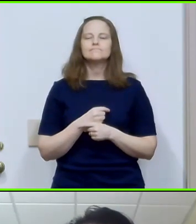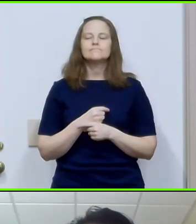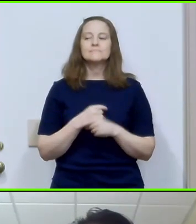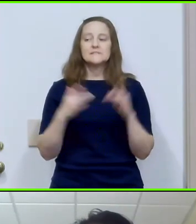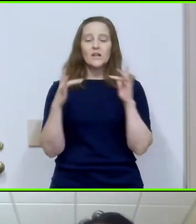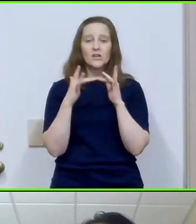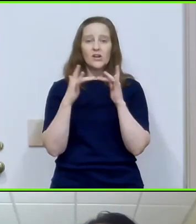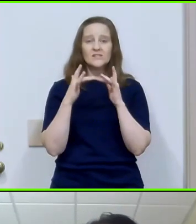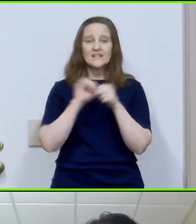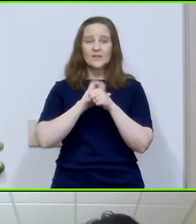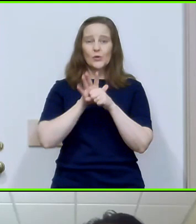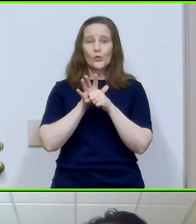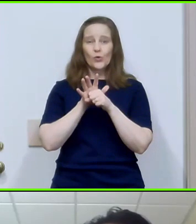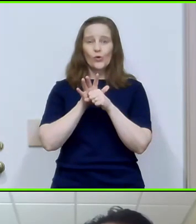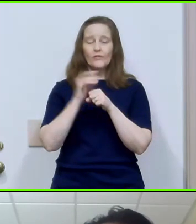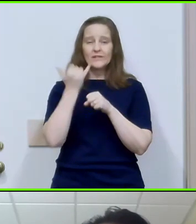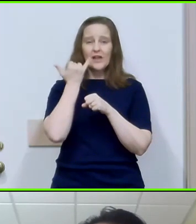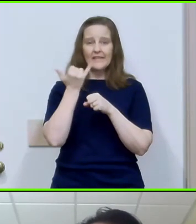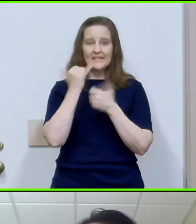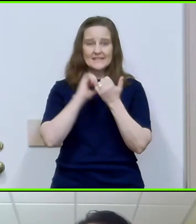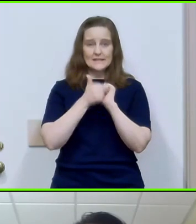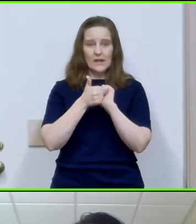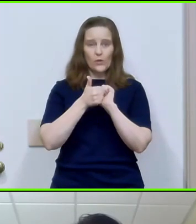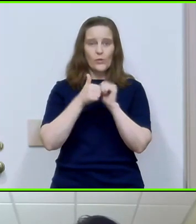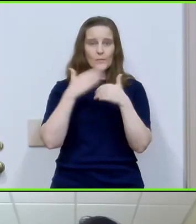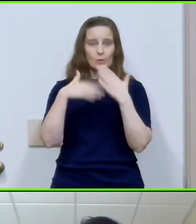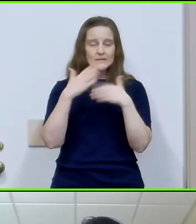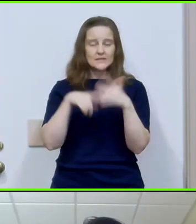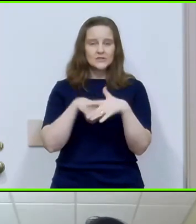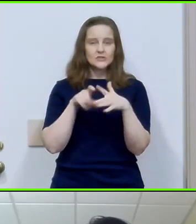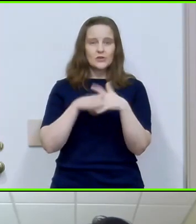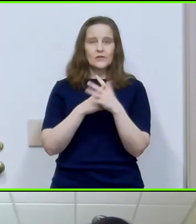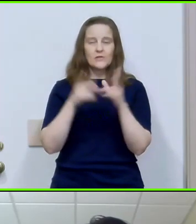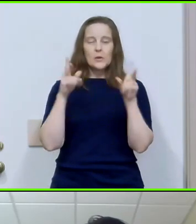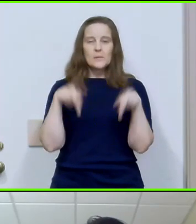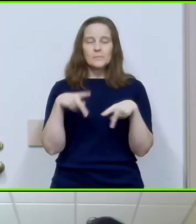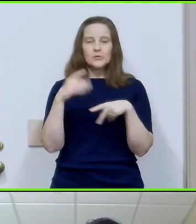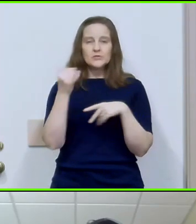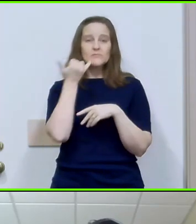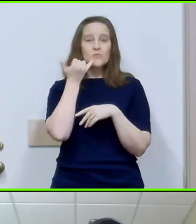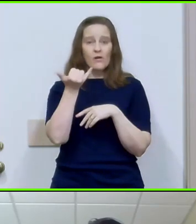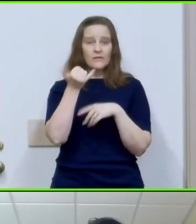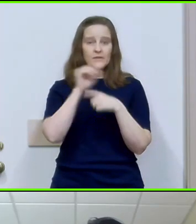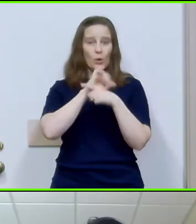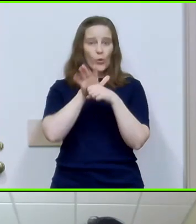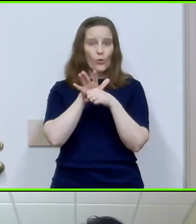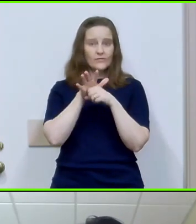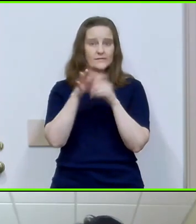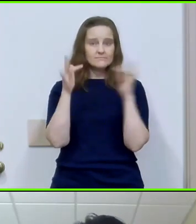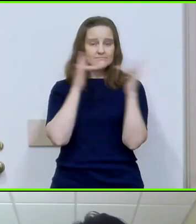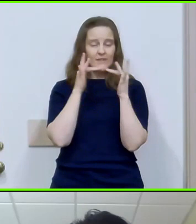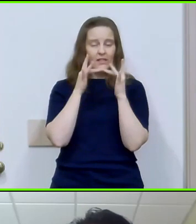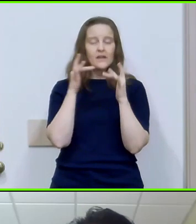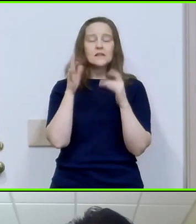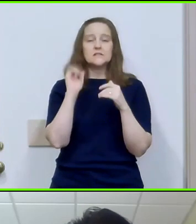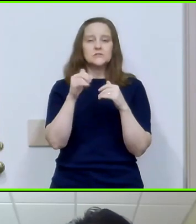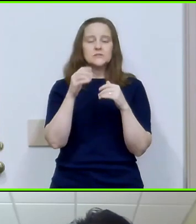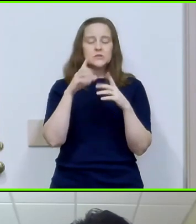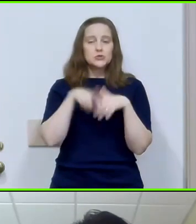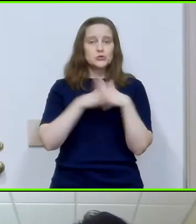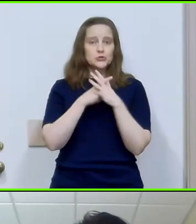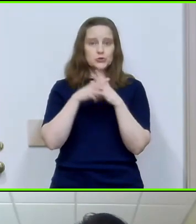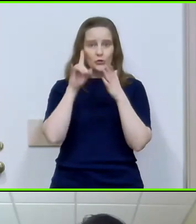Contacted the COVID hotline, and that's how the whole process started. So once this person contacted the COVID hotline, we were able to begin the